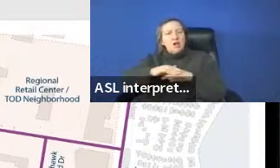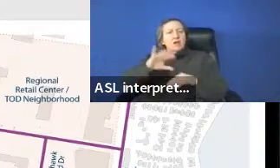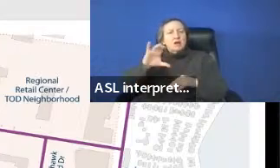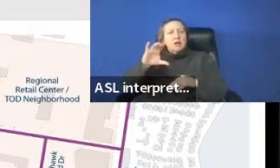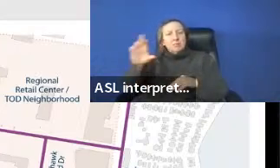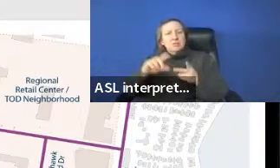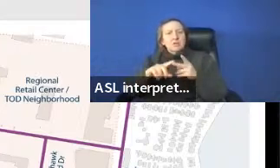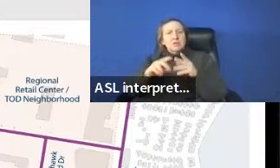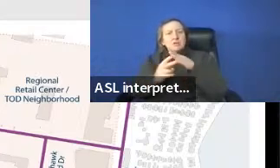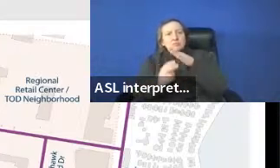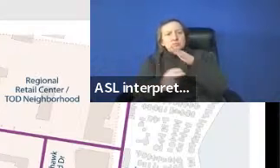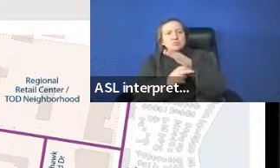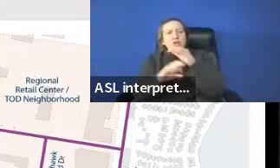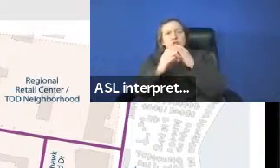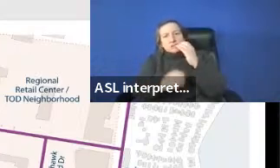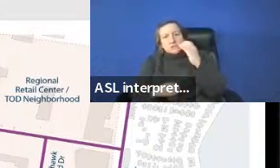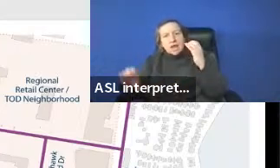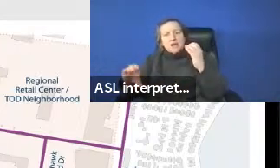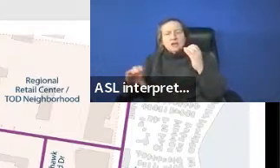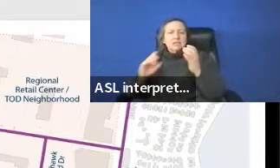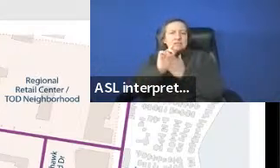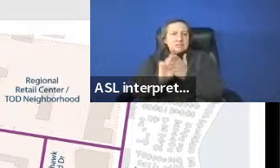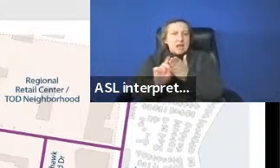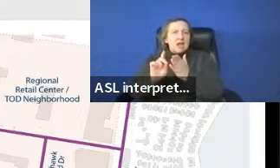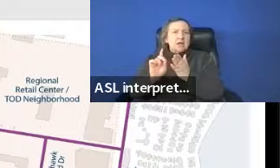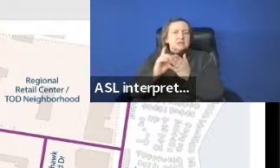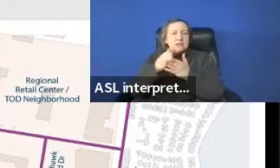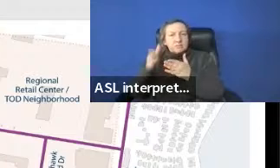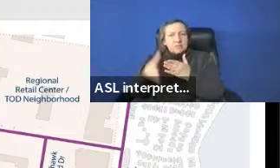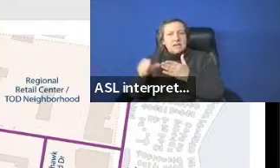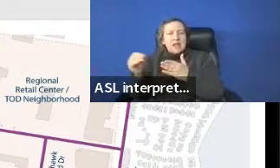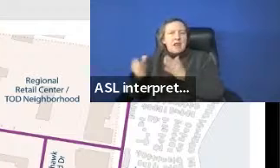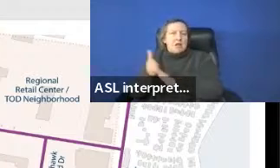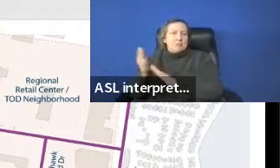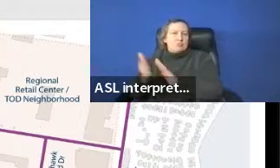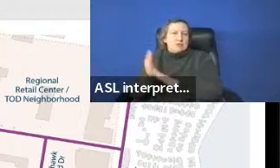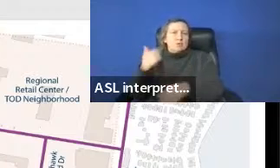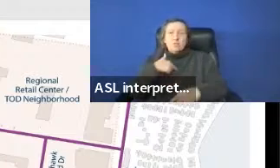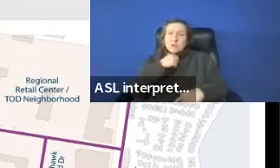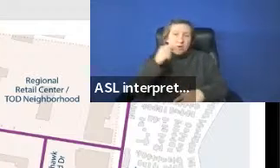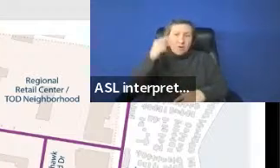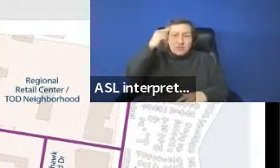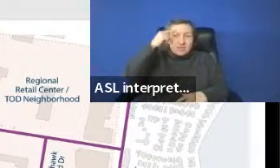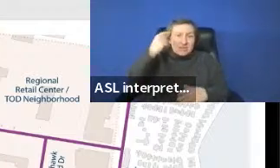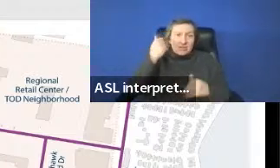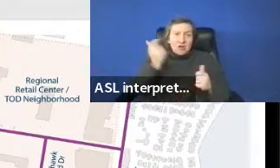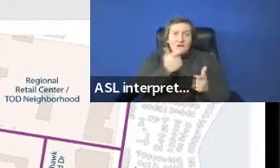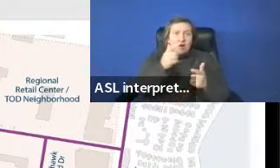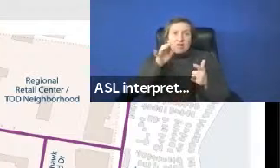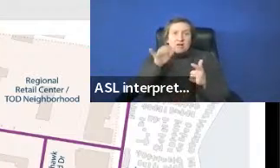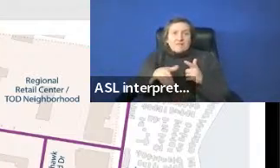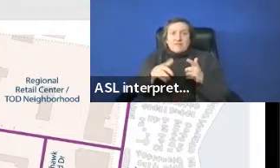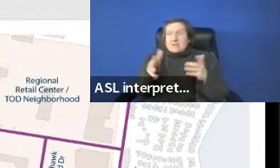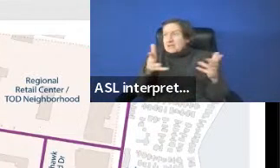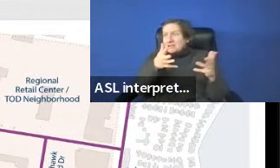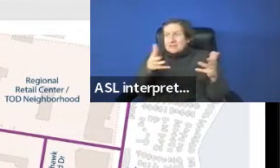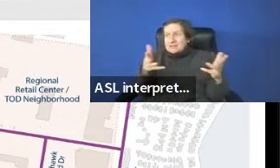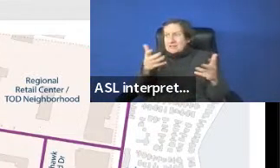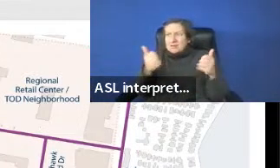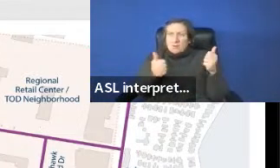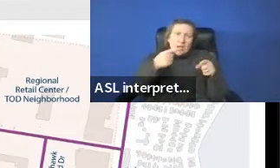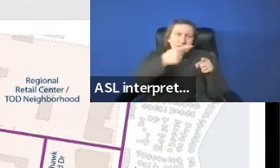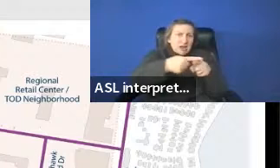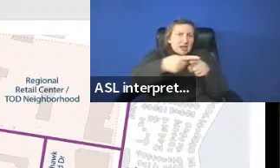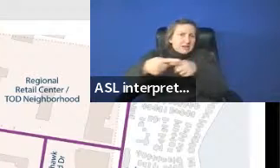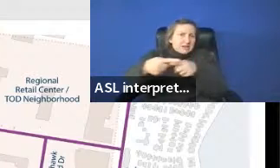tunnel is designed, completed, and operational. We just don't think that all of this, what interchange do you want, is going to